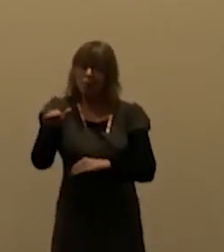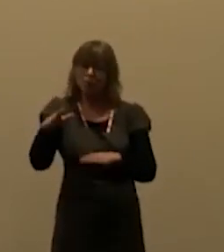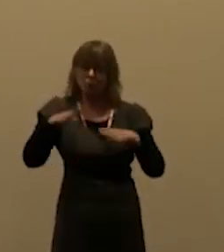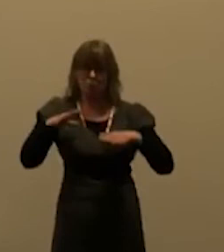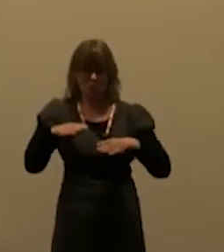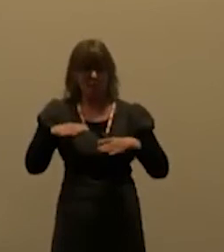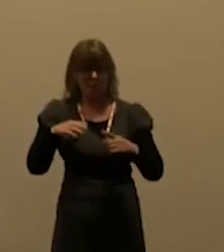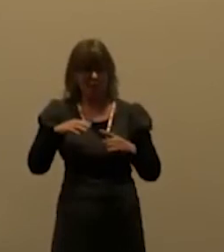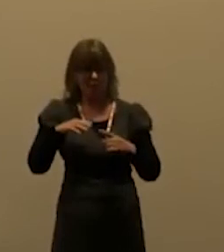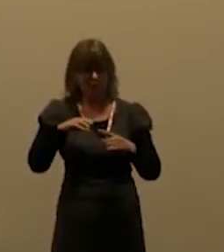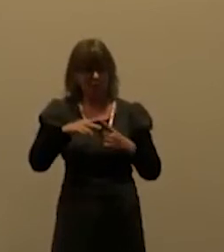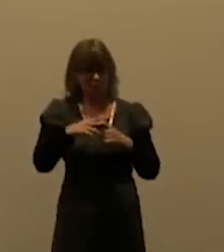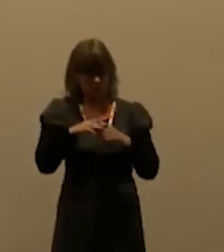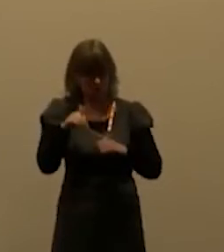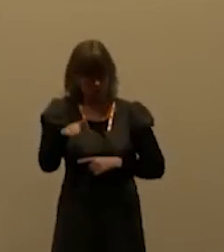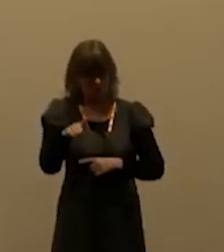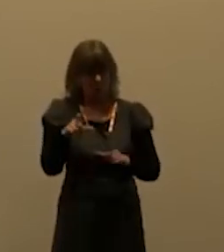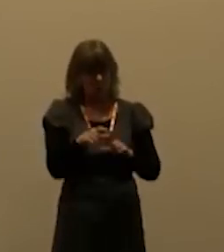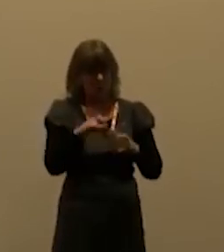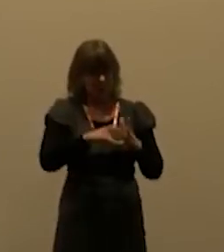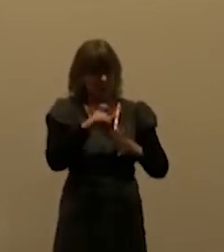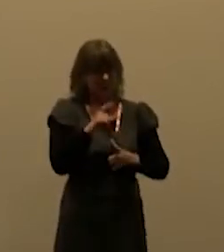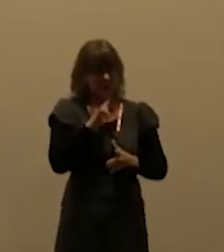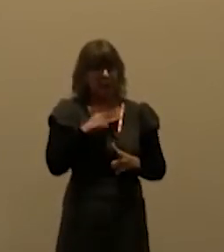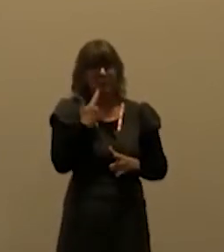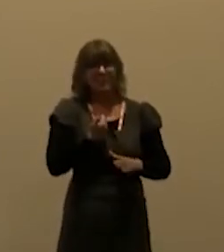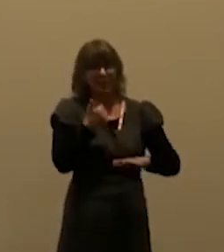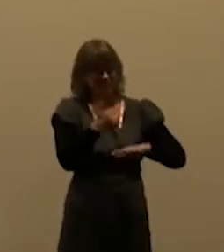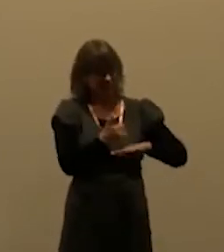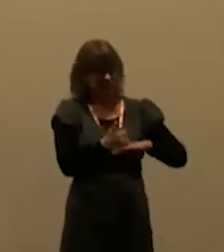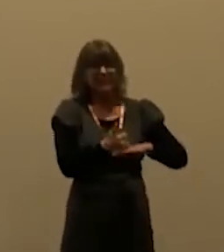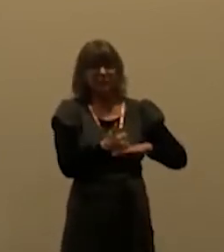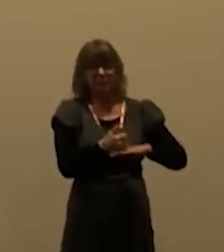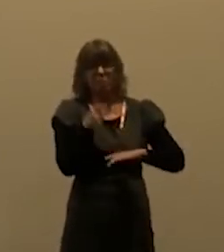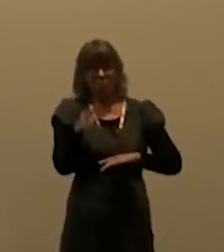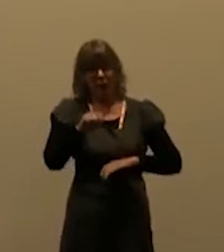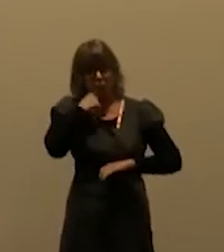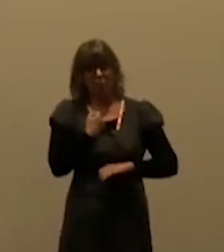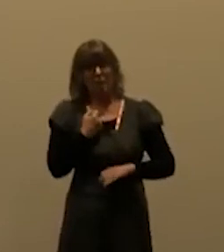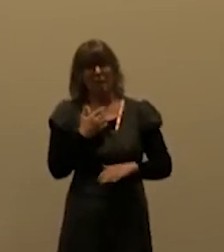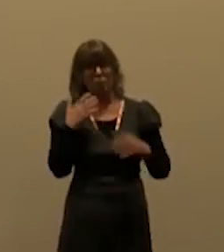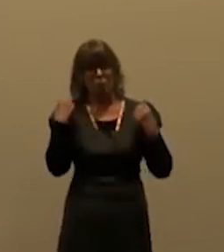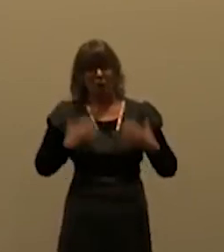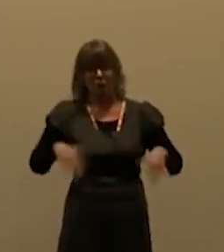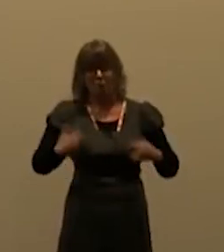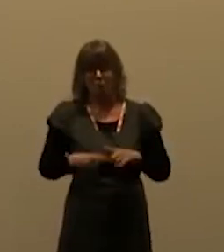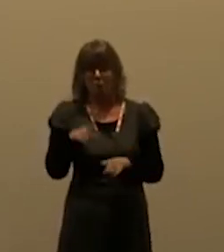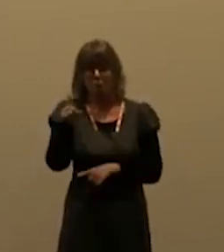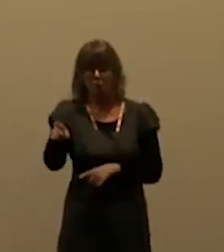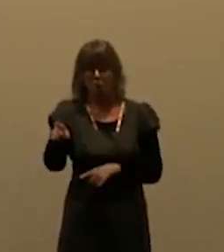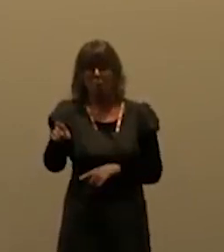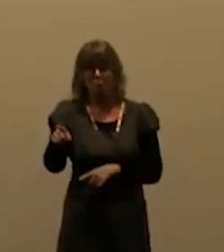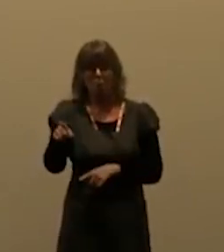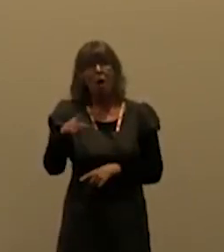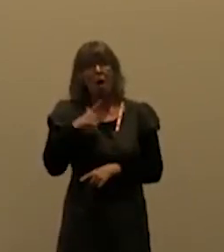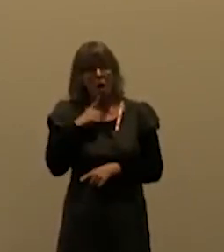of DSC, and we say these are the settings that are not in. I mean, it just blows your mind how cool that would be. I mean, I've been thinking for this, I can create a health check based